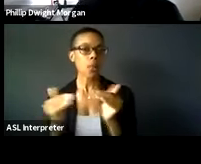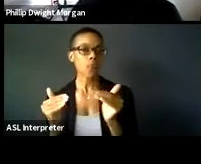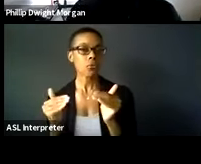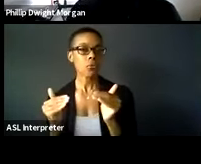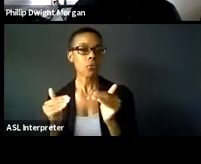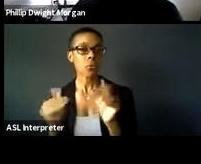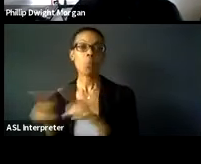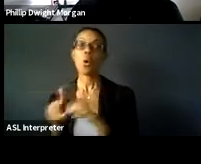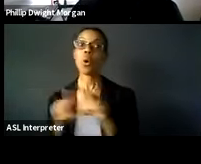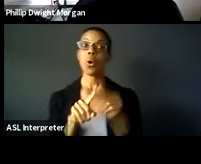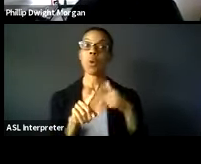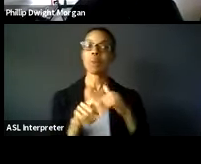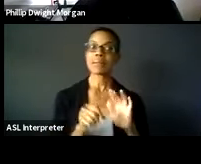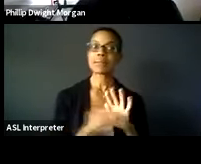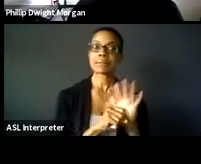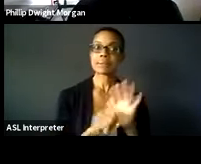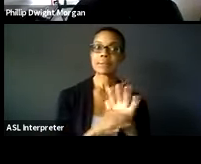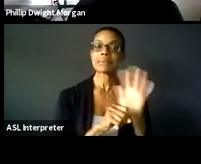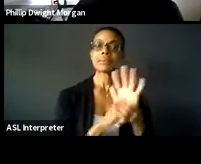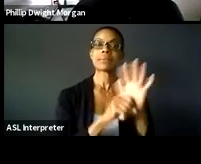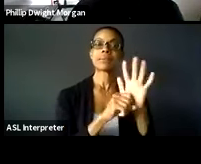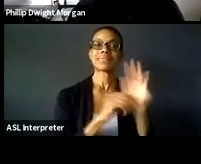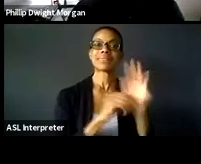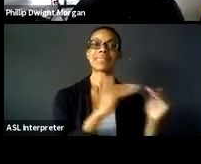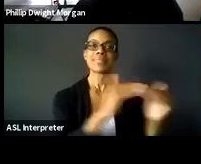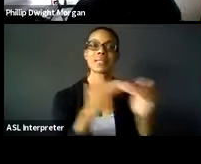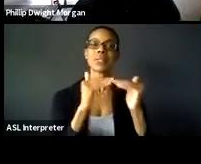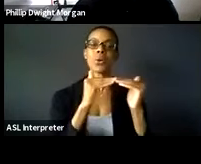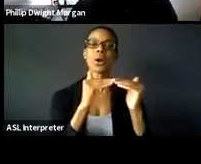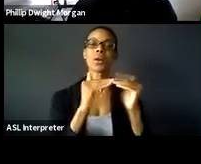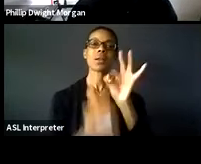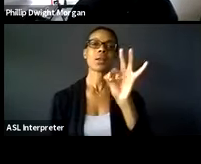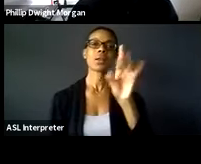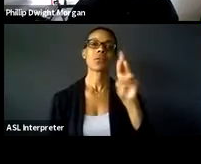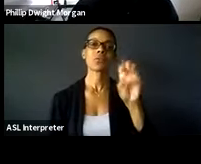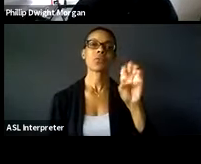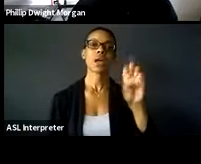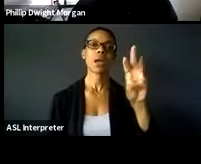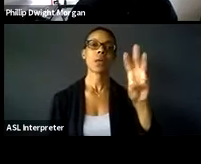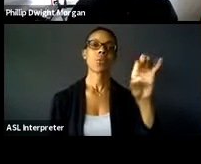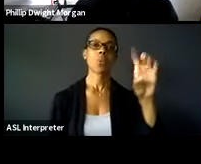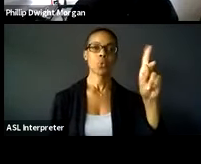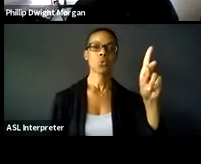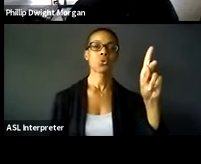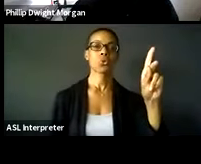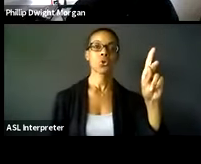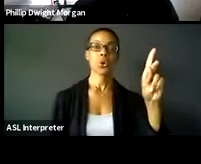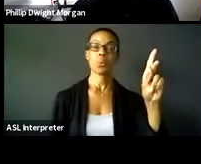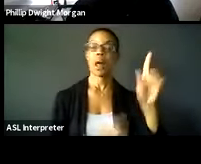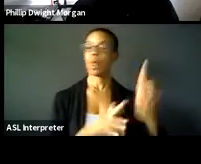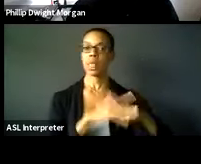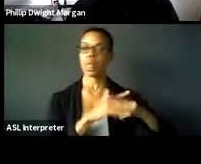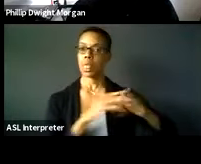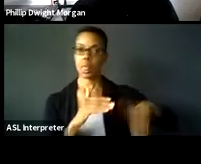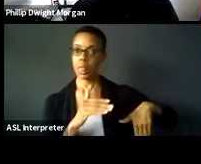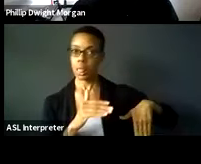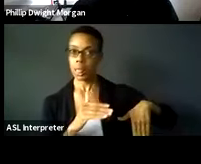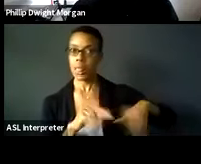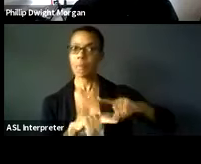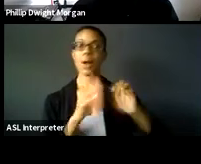been pushing for equity framework, which hasn't begun yet, but we are on early stages, which will help